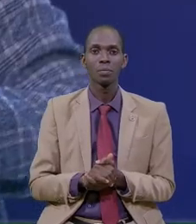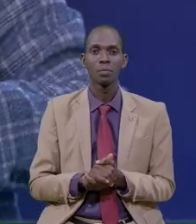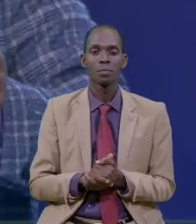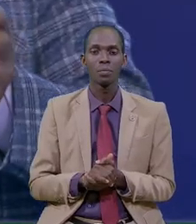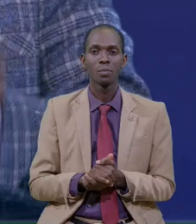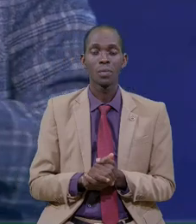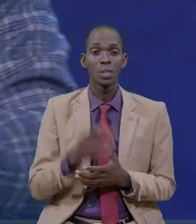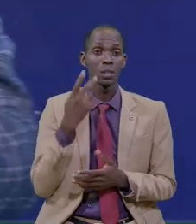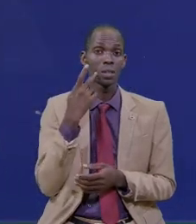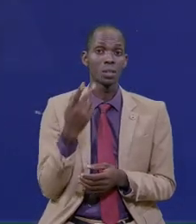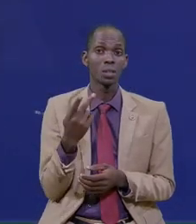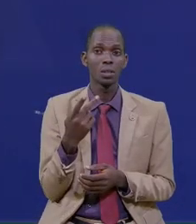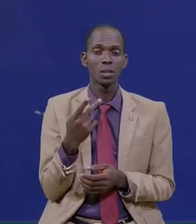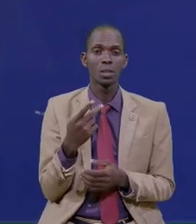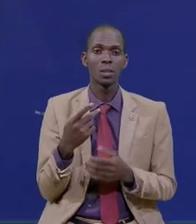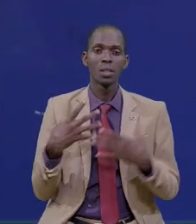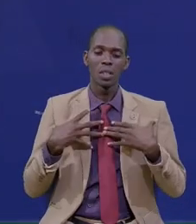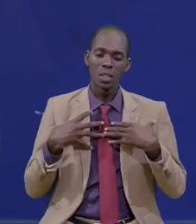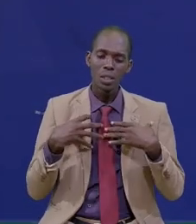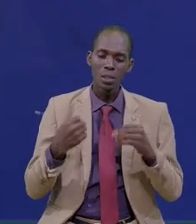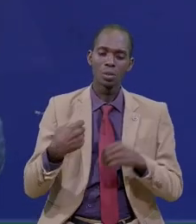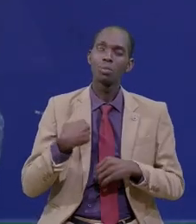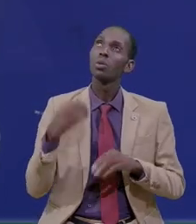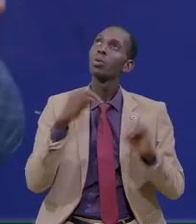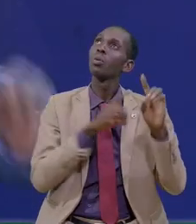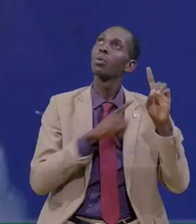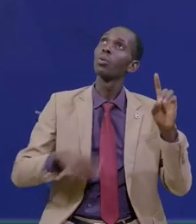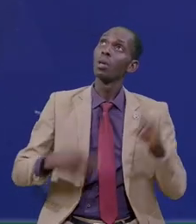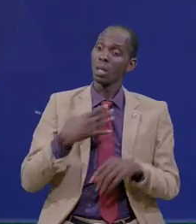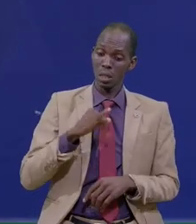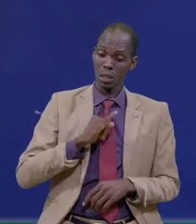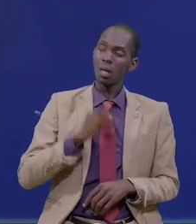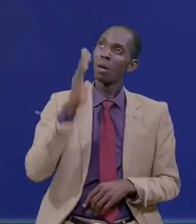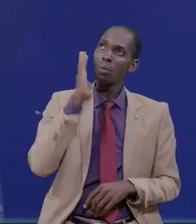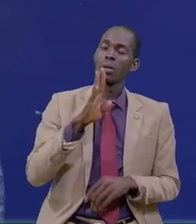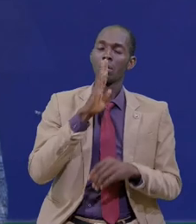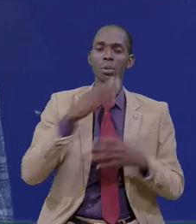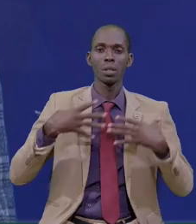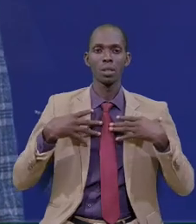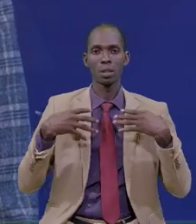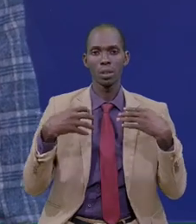Look at this. Heal me, O Lord, and I shall be healed.